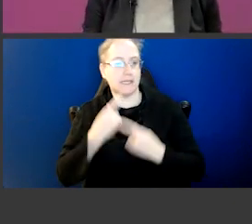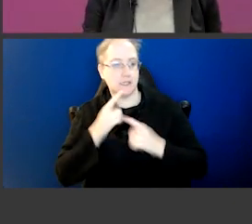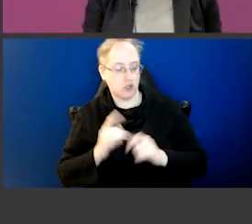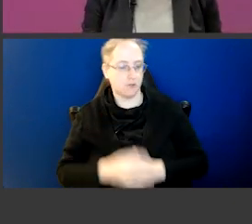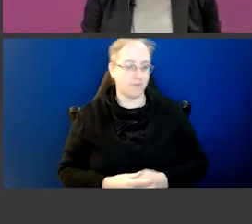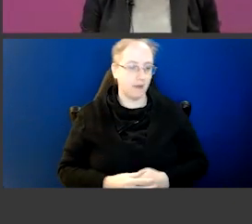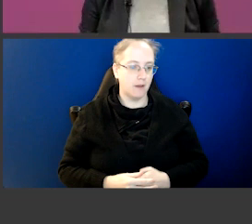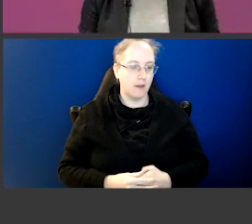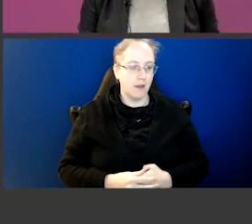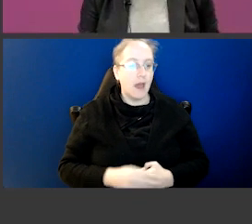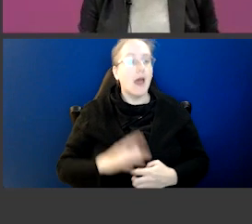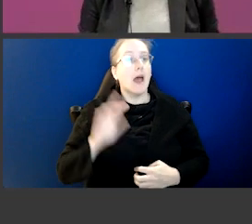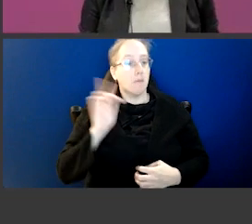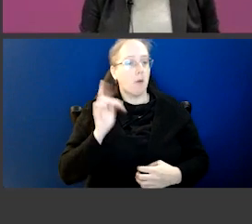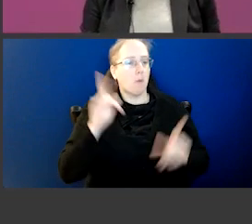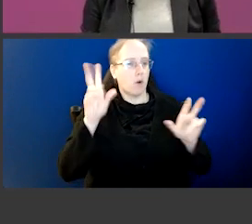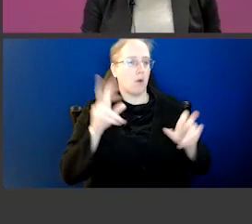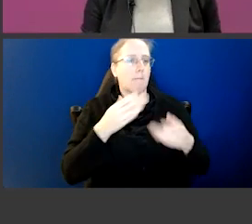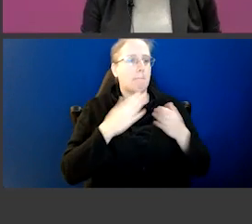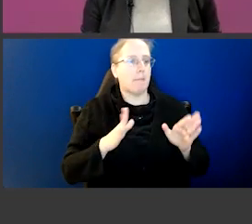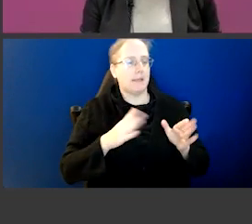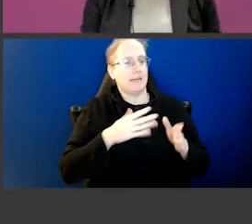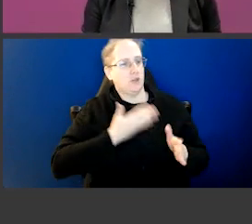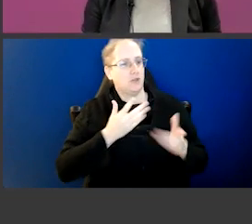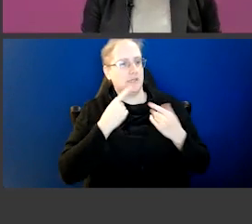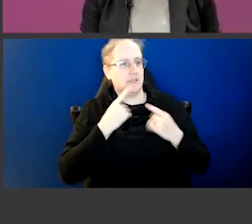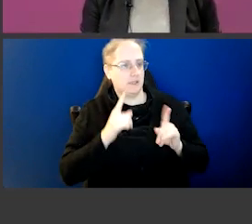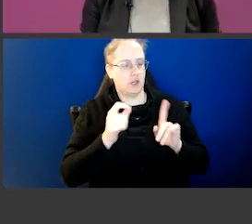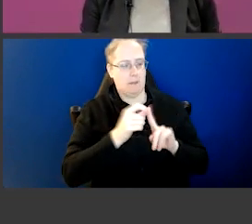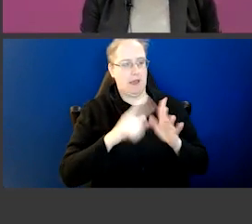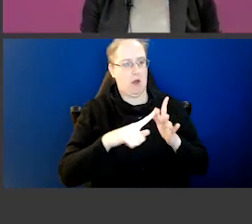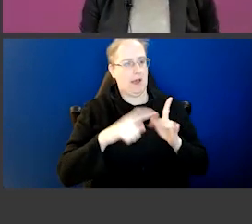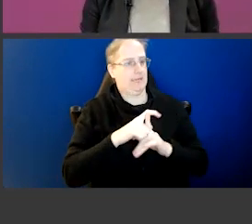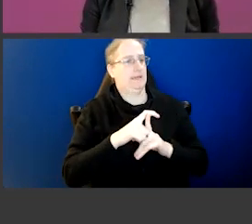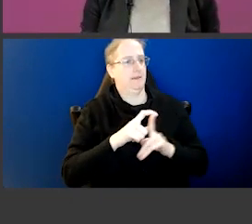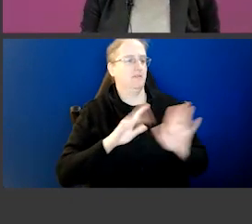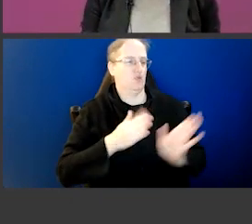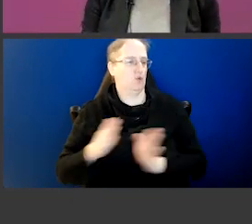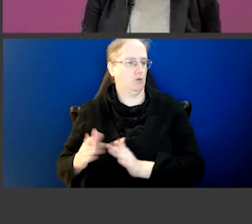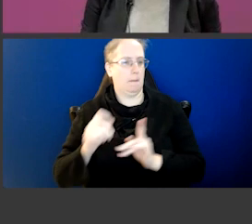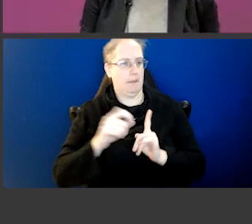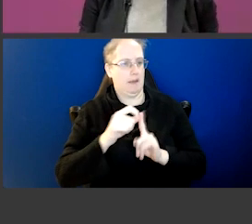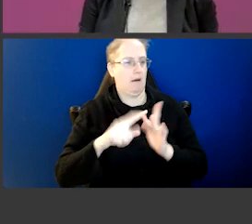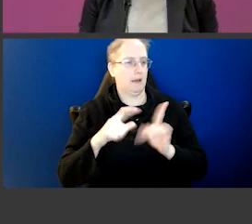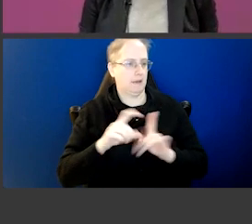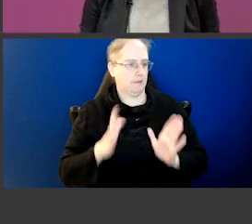either as a public interest disclosure or a PID, as this is a short form way of saying public interest disclosure.